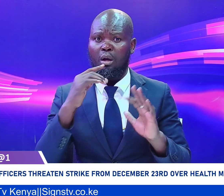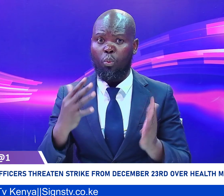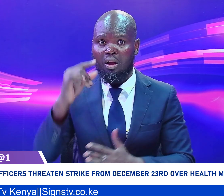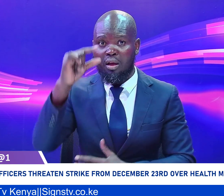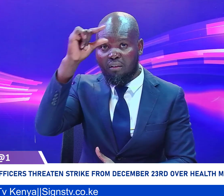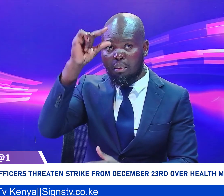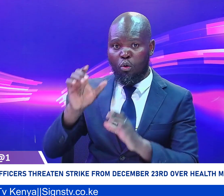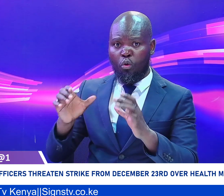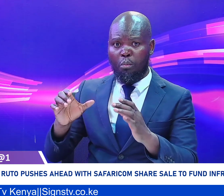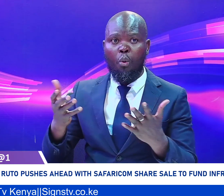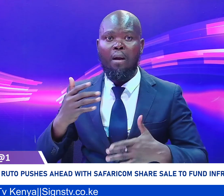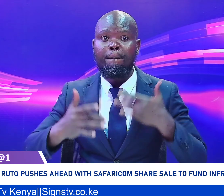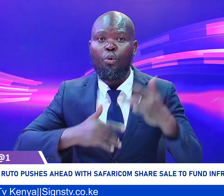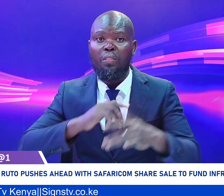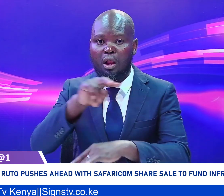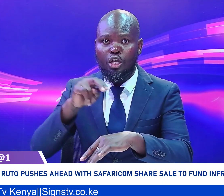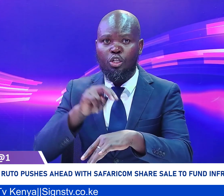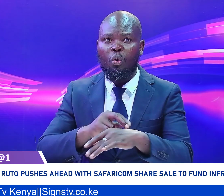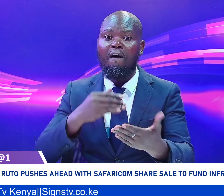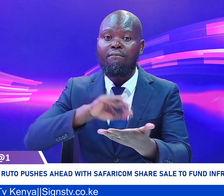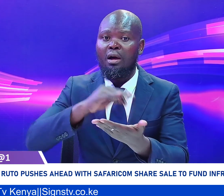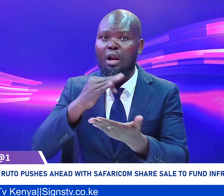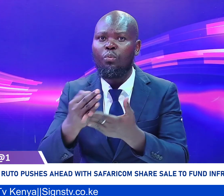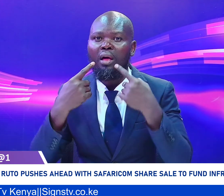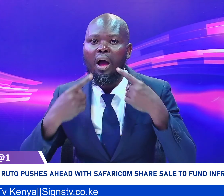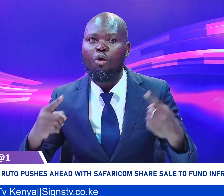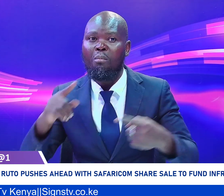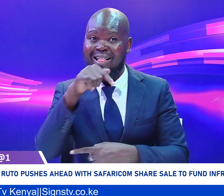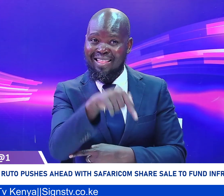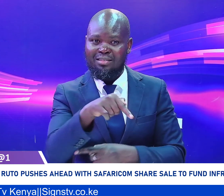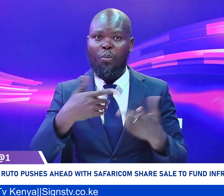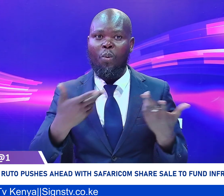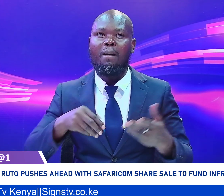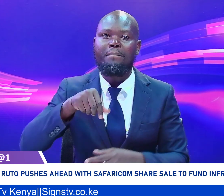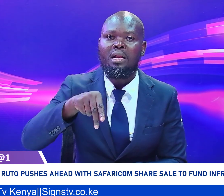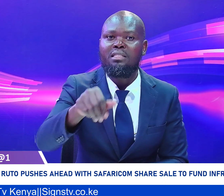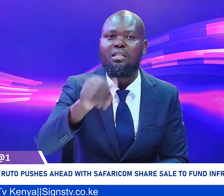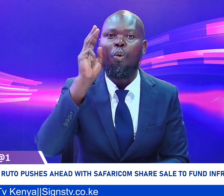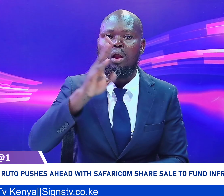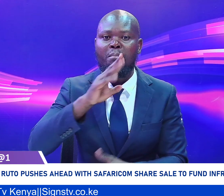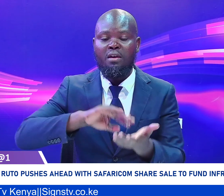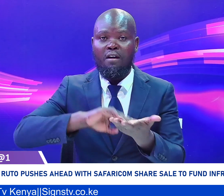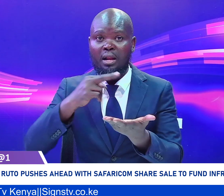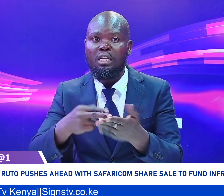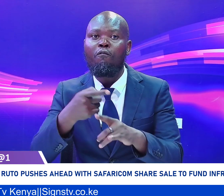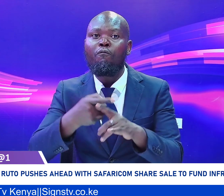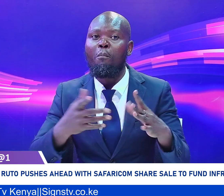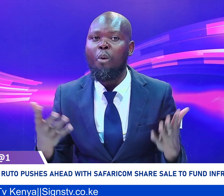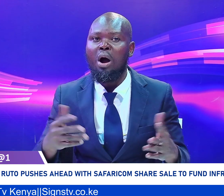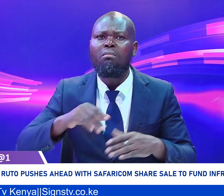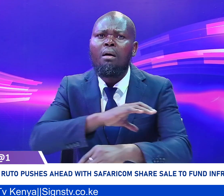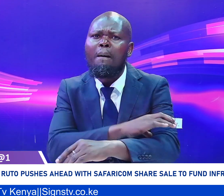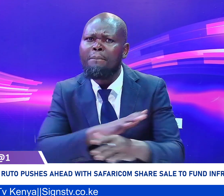Other news, President William Ruto has reiterated the government's commitment to establish the National Infrastructure Fund,